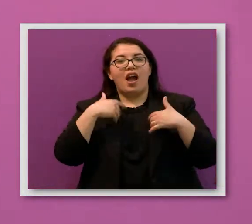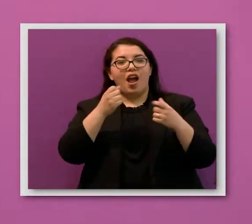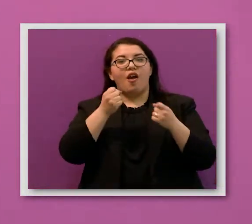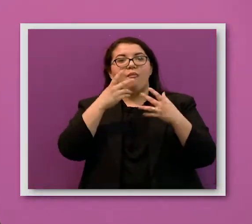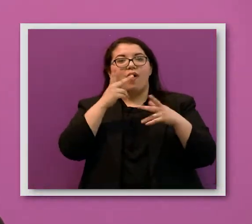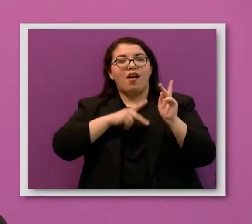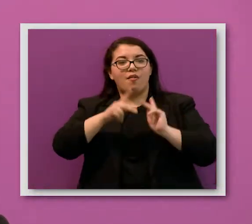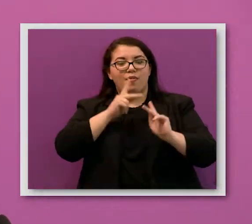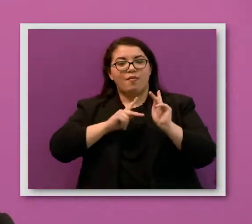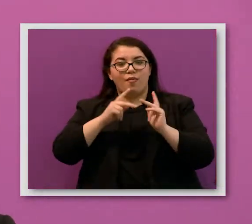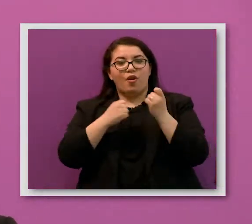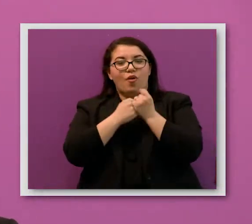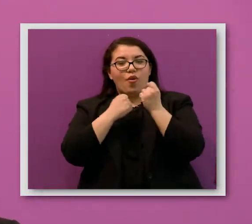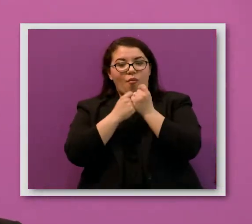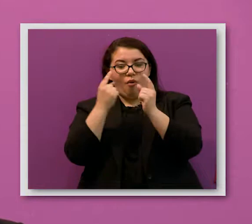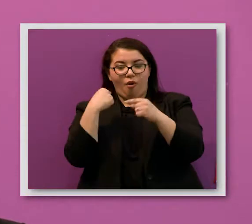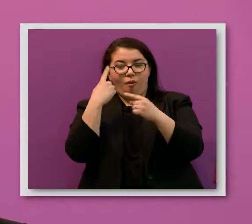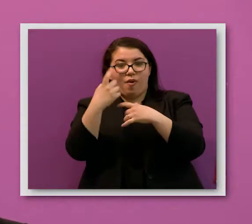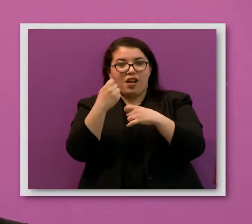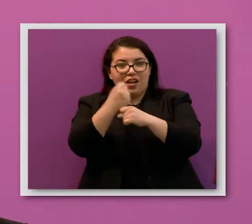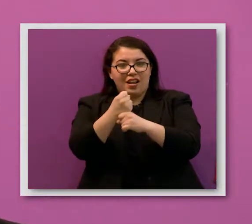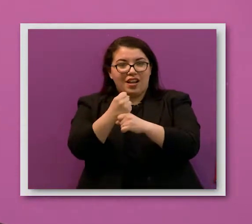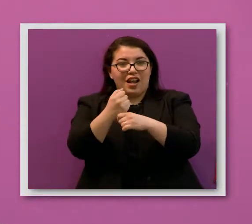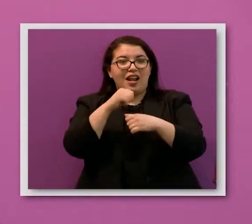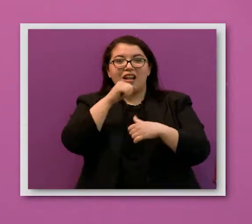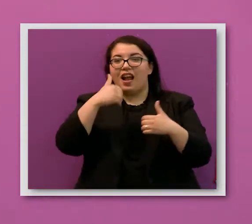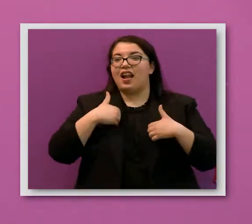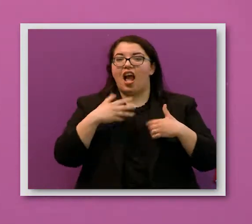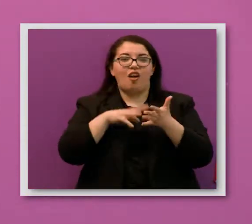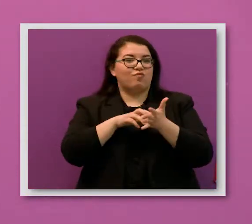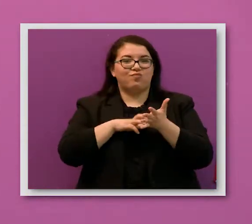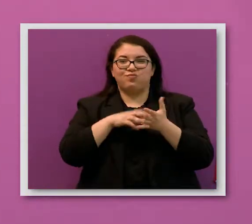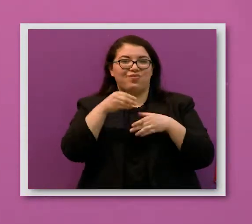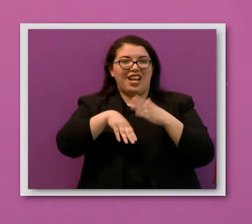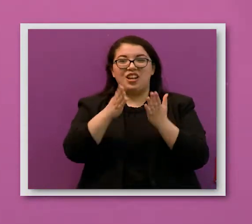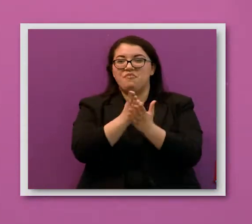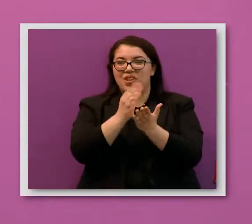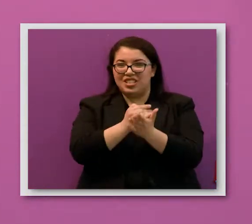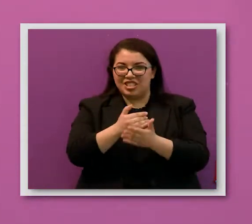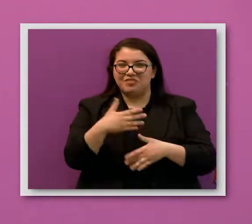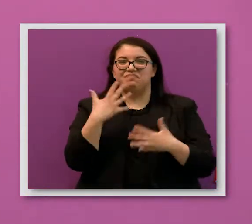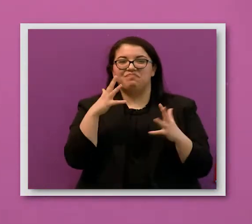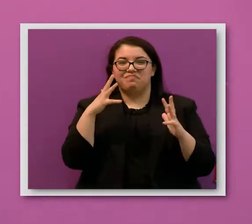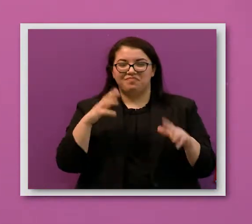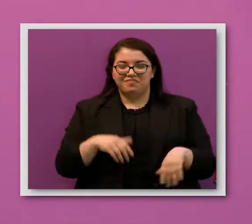our third year in a row with no material weaknesses found. Yes.